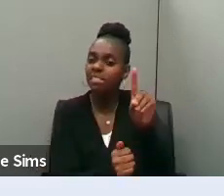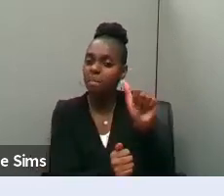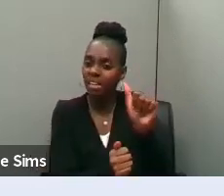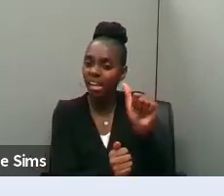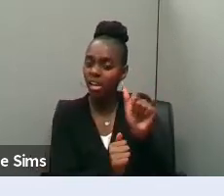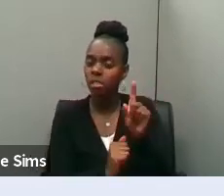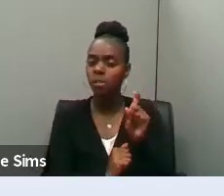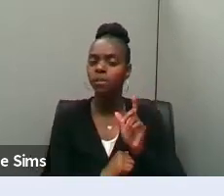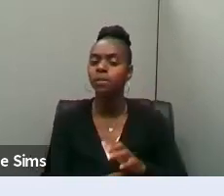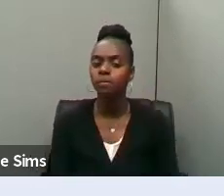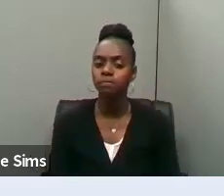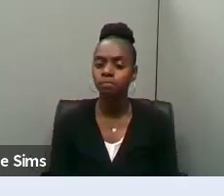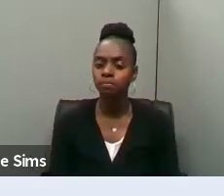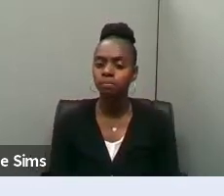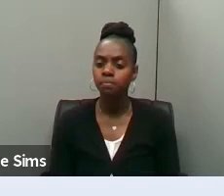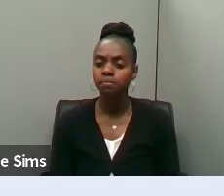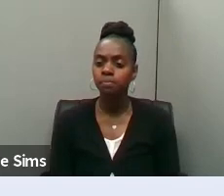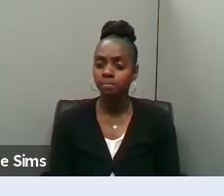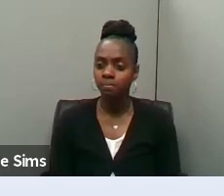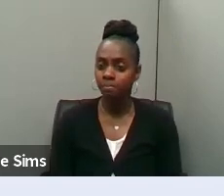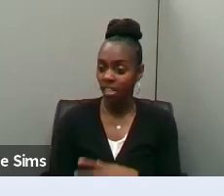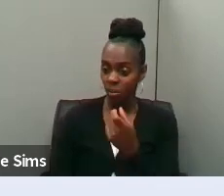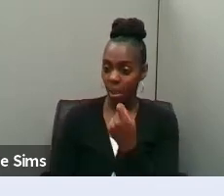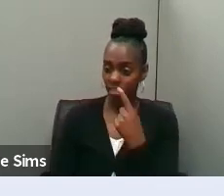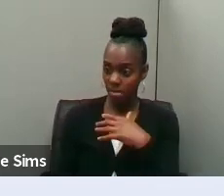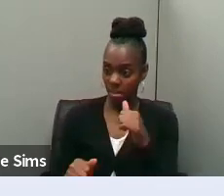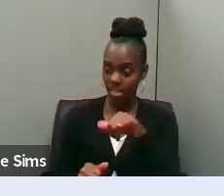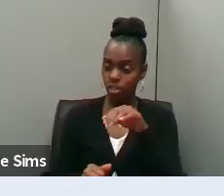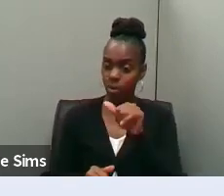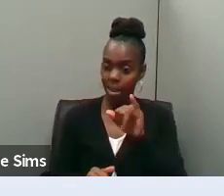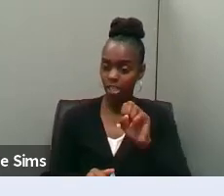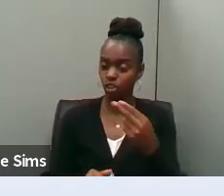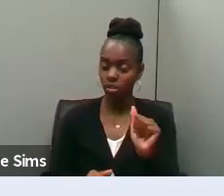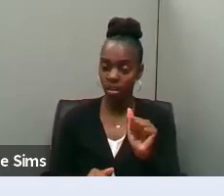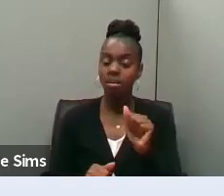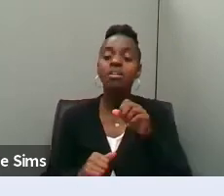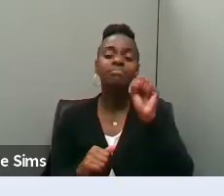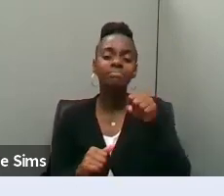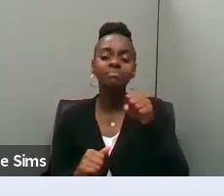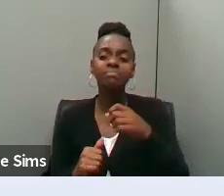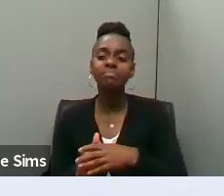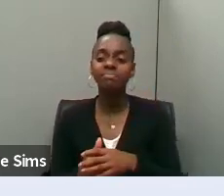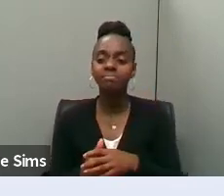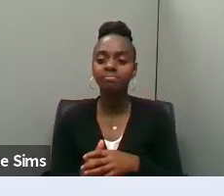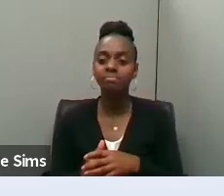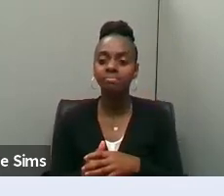disability? You want me to take this one, Aisha? Yeah. Yeah, so